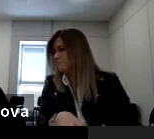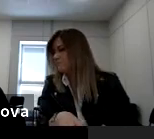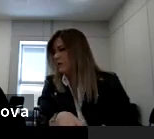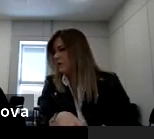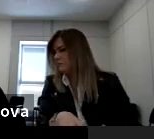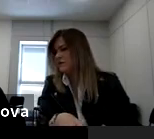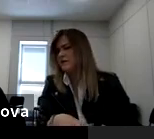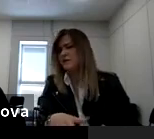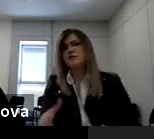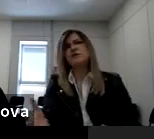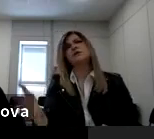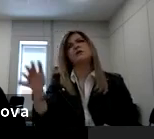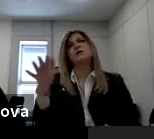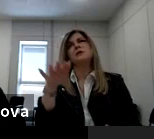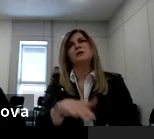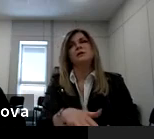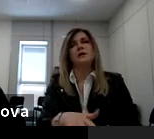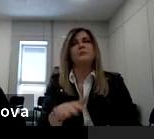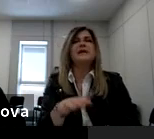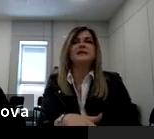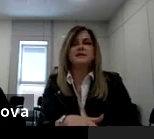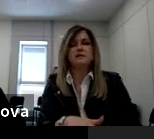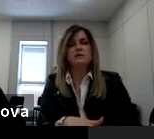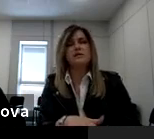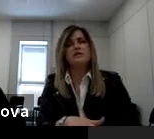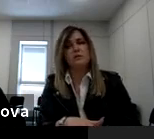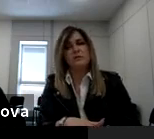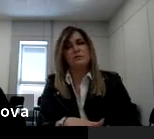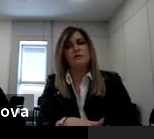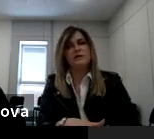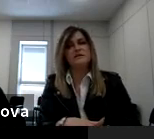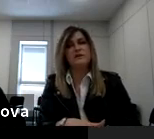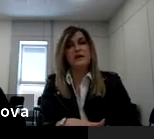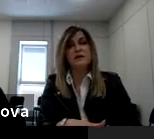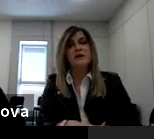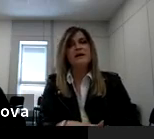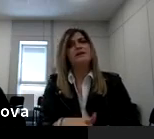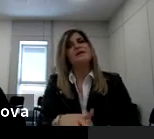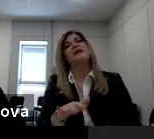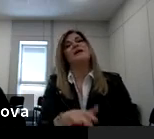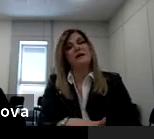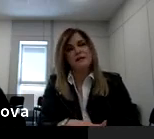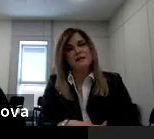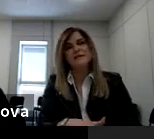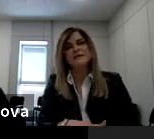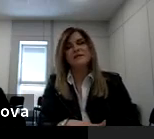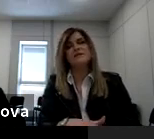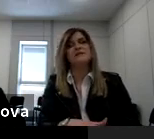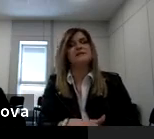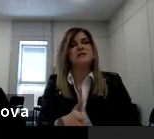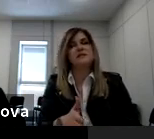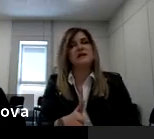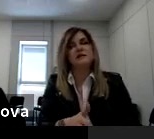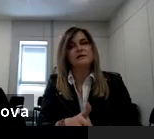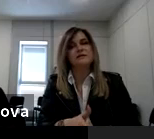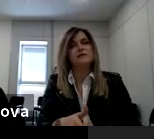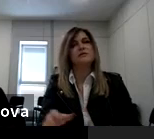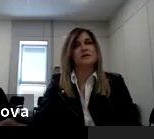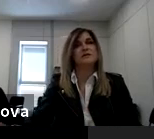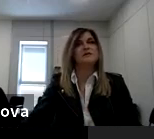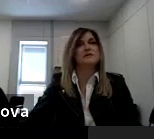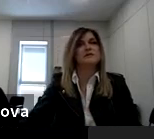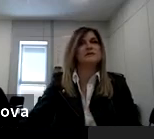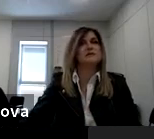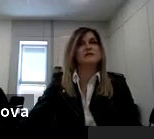special how to say, additional plates on the top of this frame that are colored in a needed color.